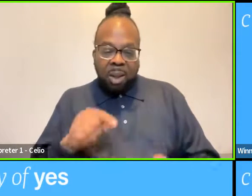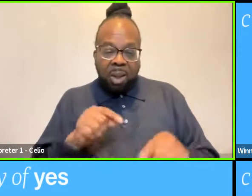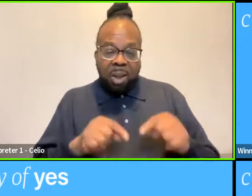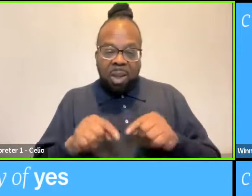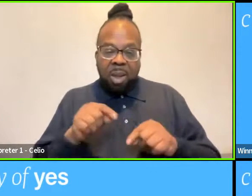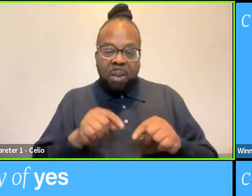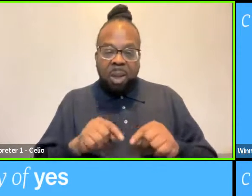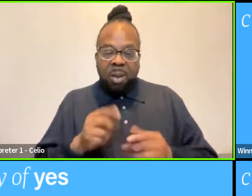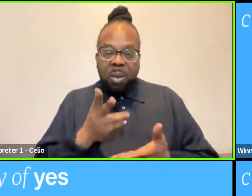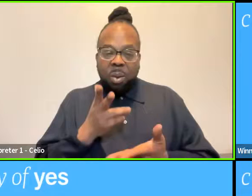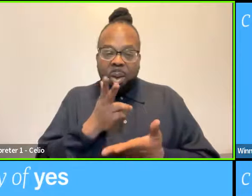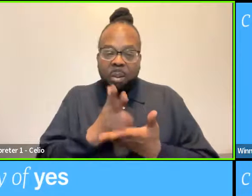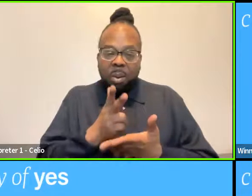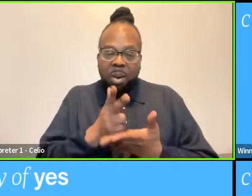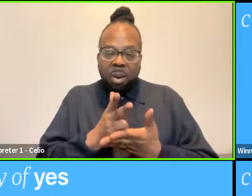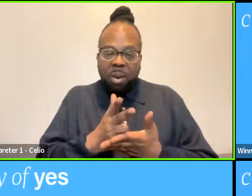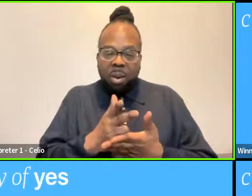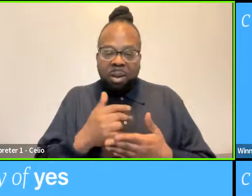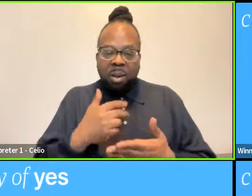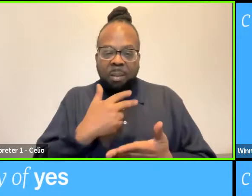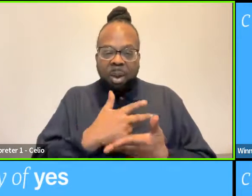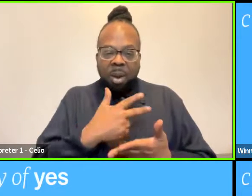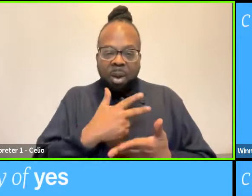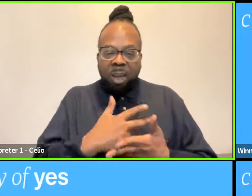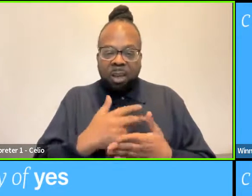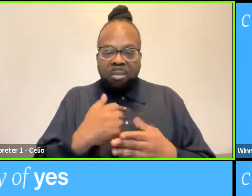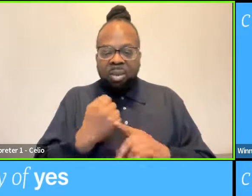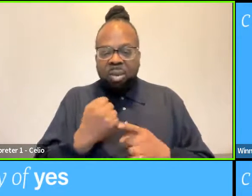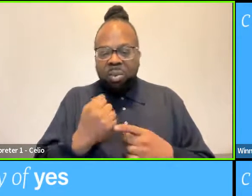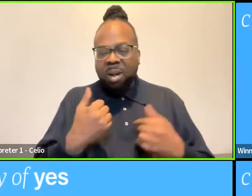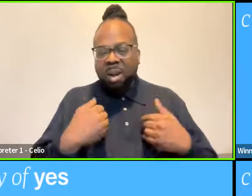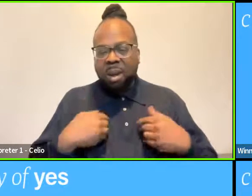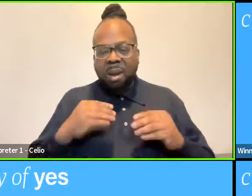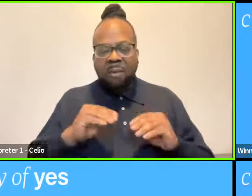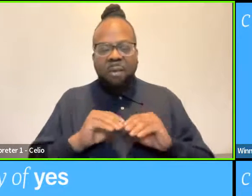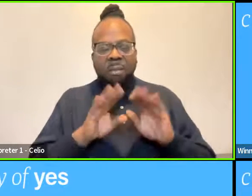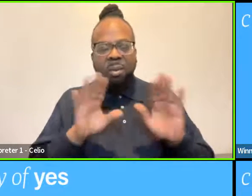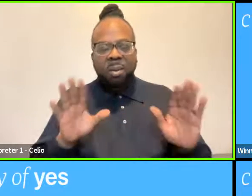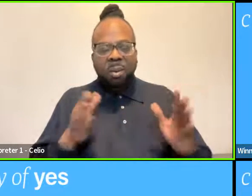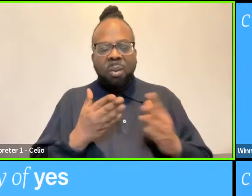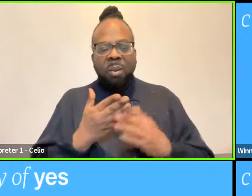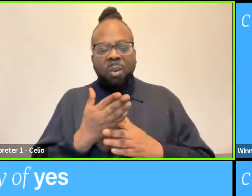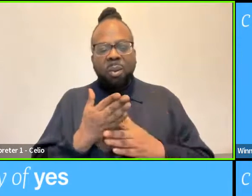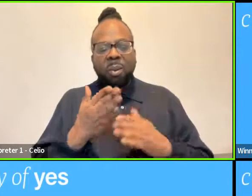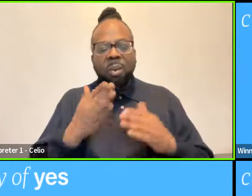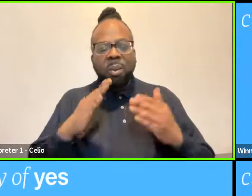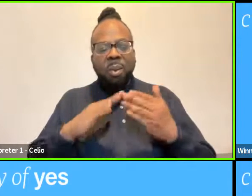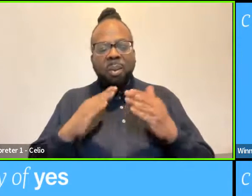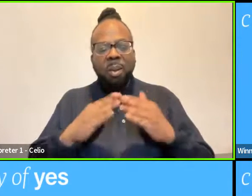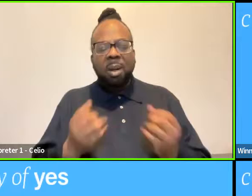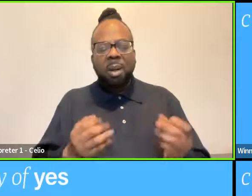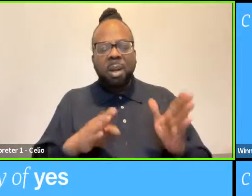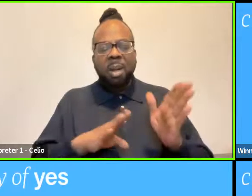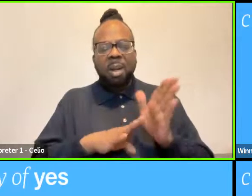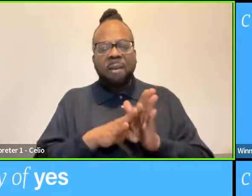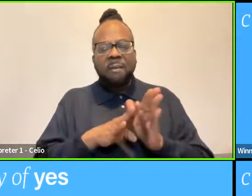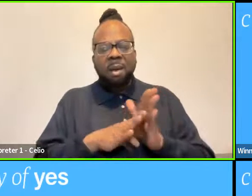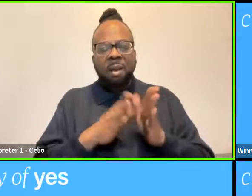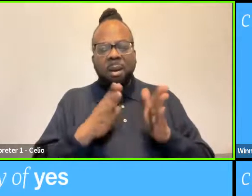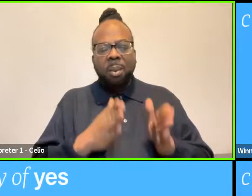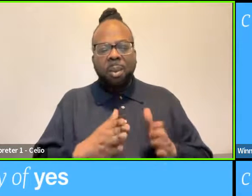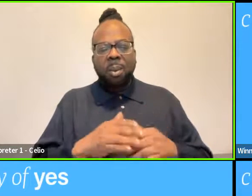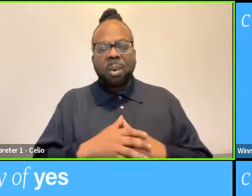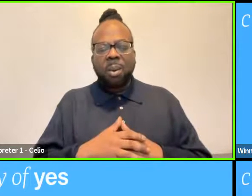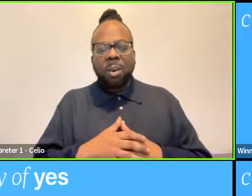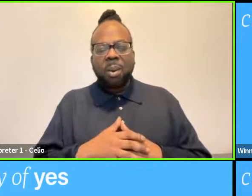issues. There's just observations throughout the community of many developers not really meeting